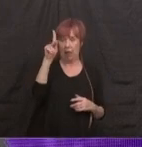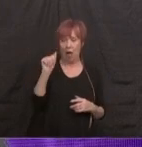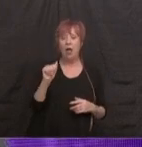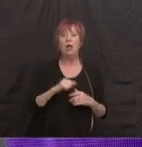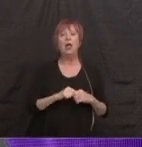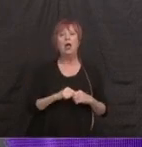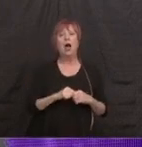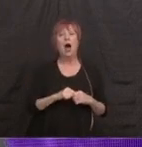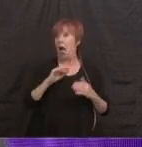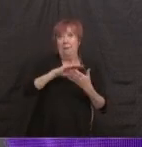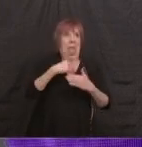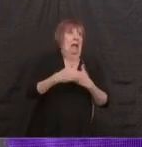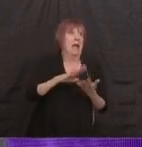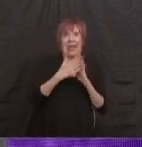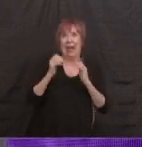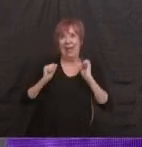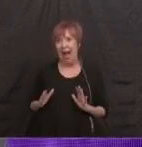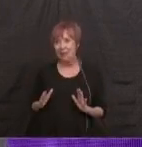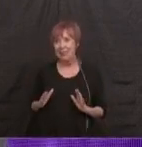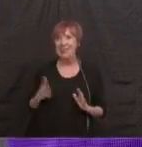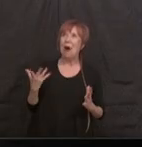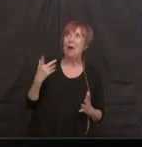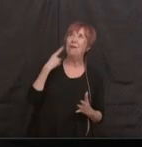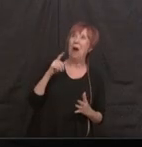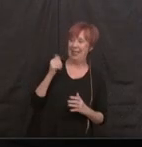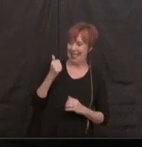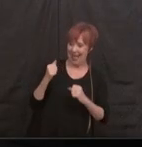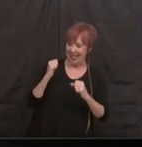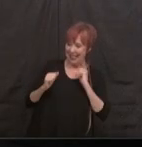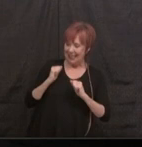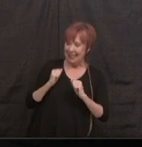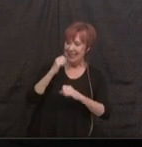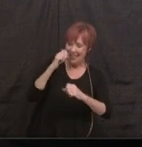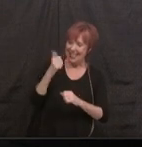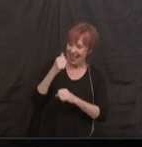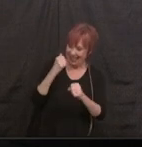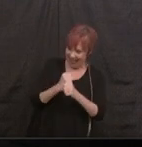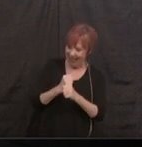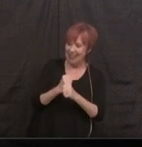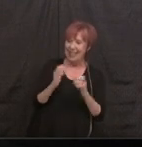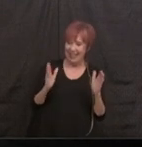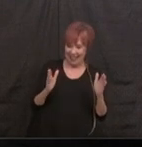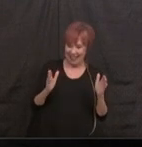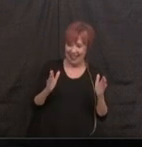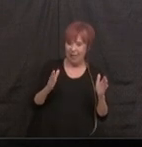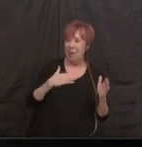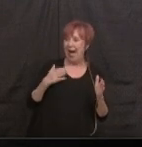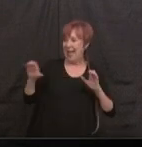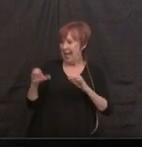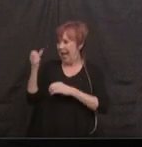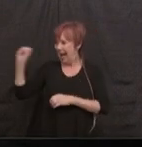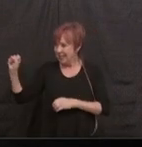And then I became an actress. And then for about 10 years, I think it was hard for me to put all the activism stuff